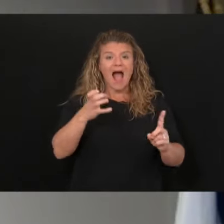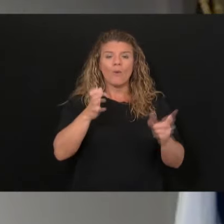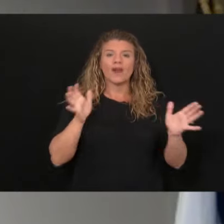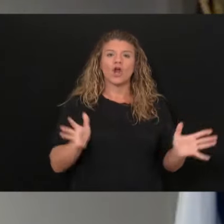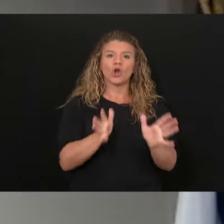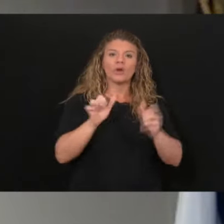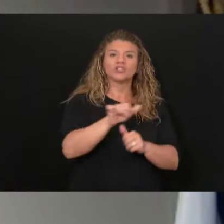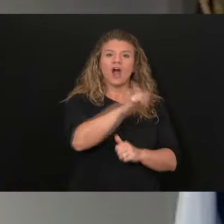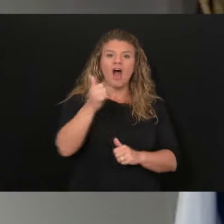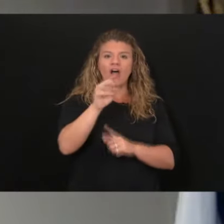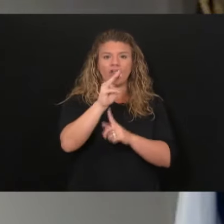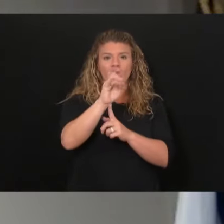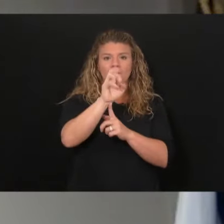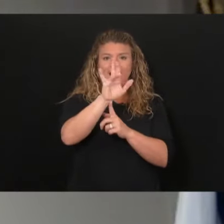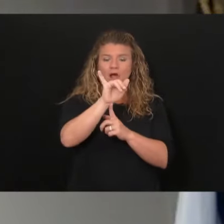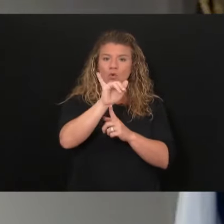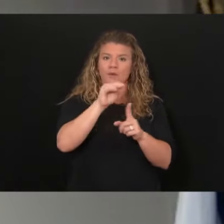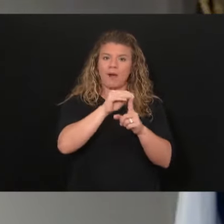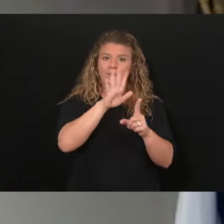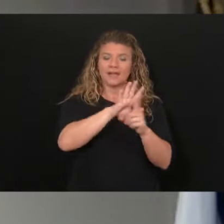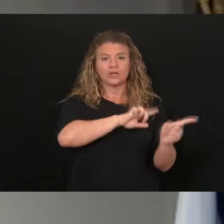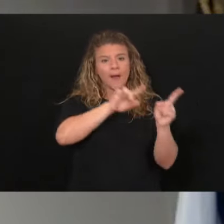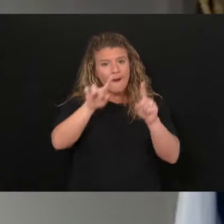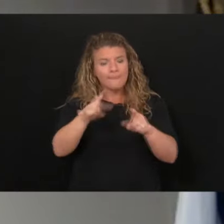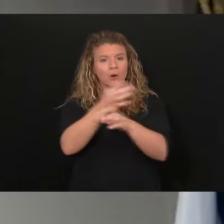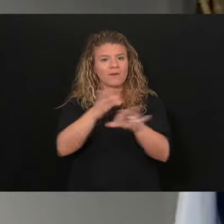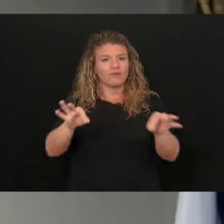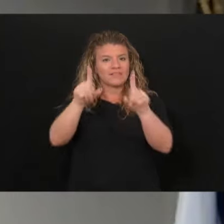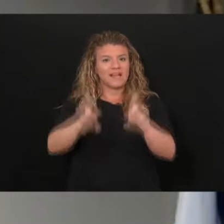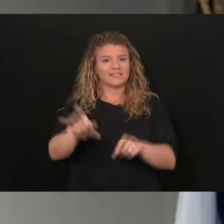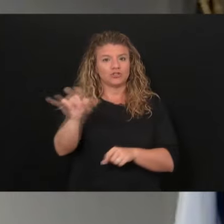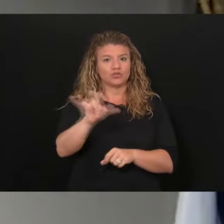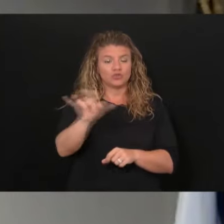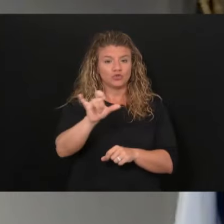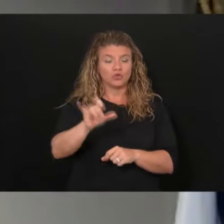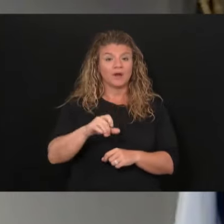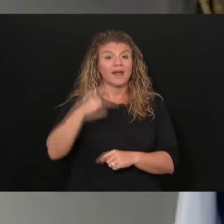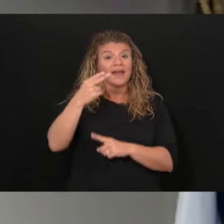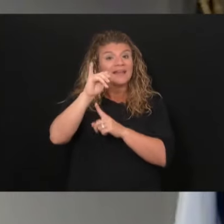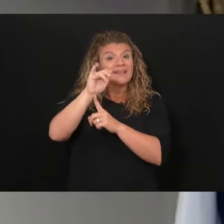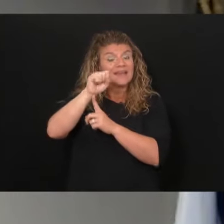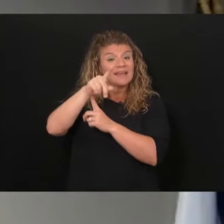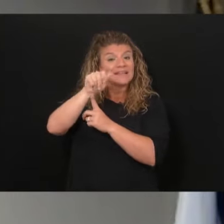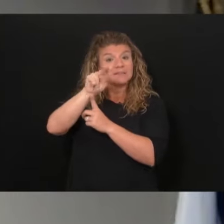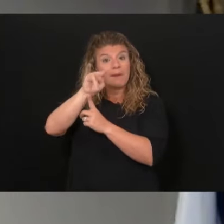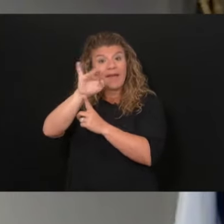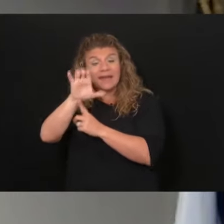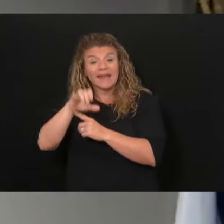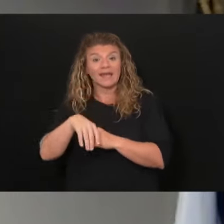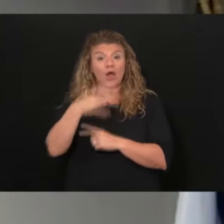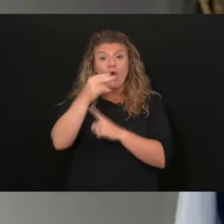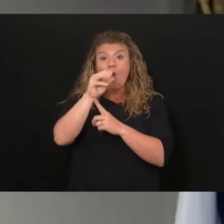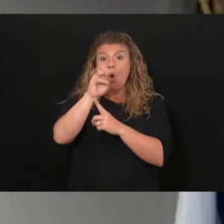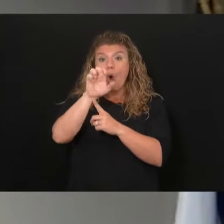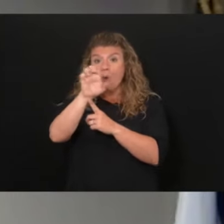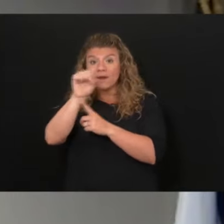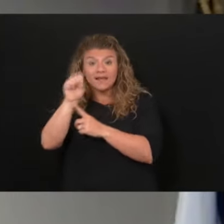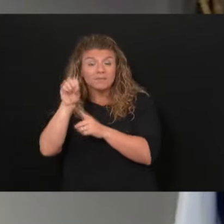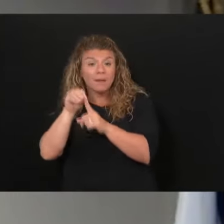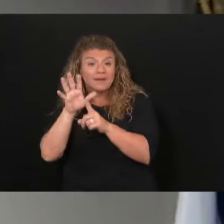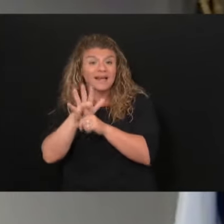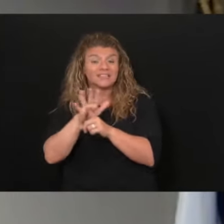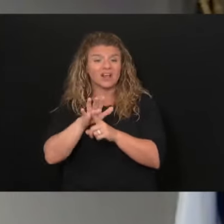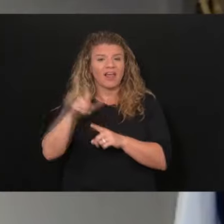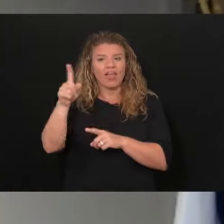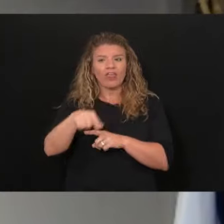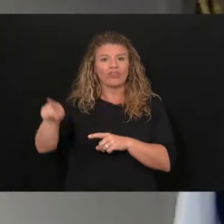minority populations to also come access that testing, especially our Hispanic community. Our homeless population, others that may not always